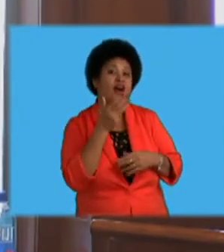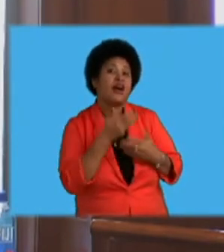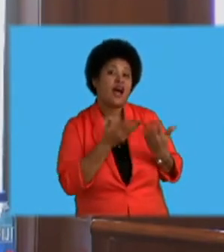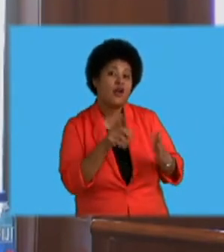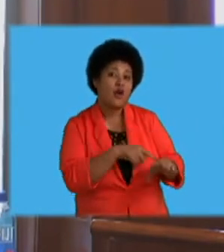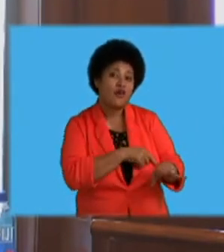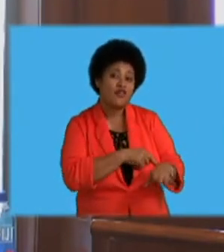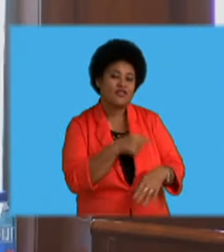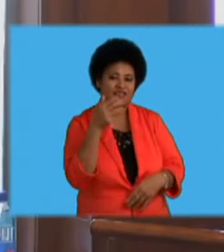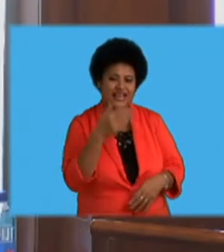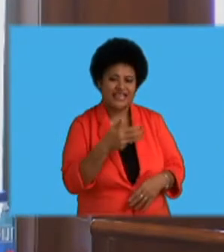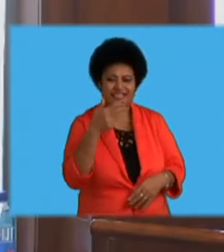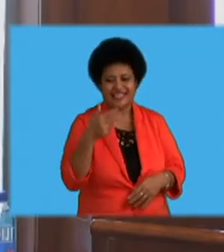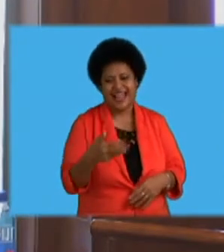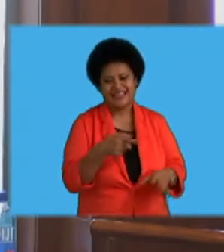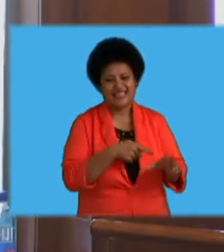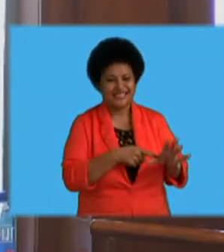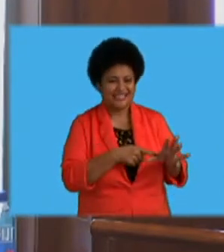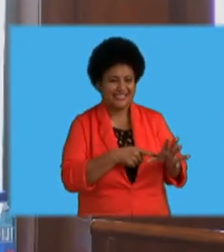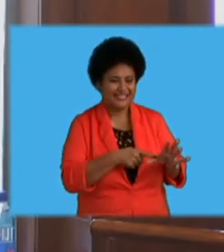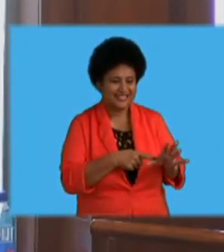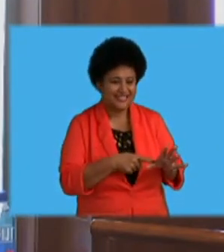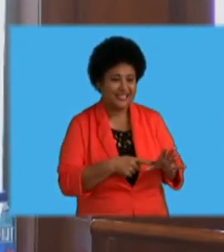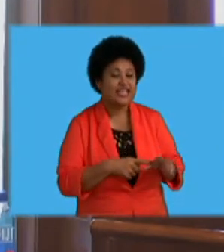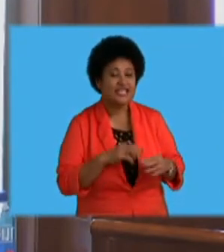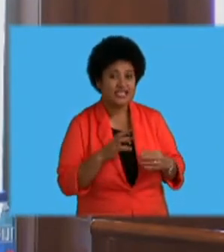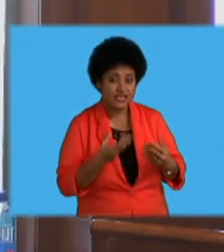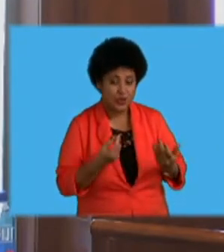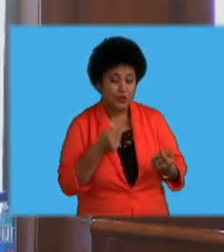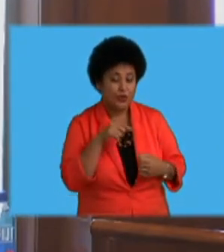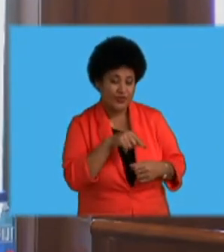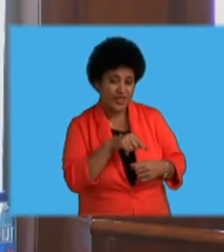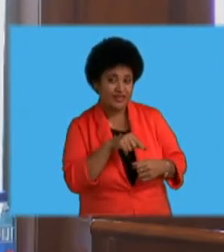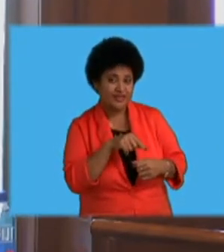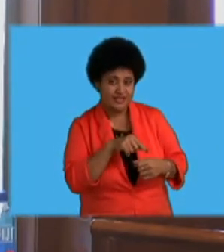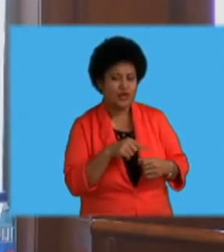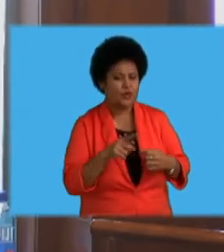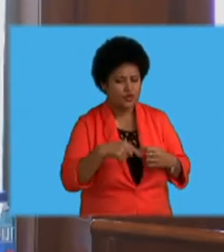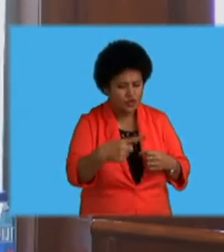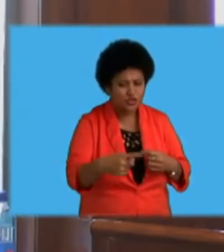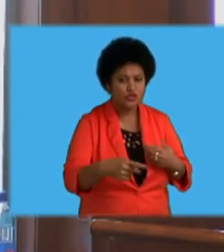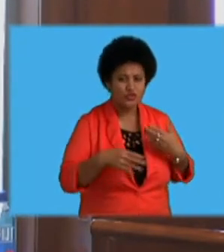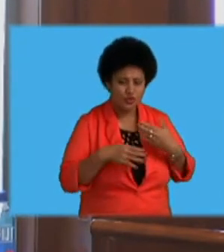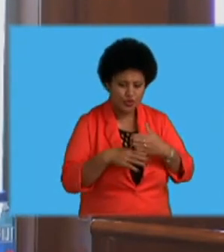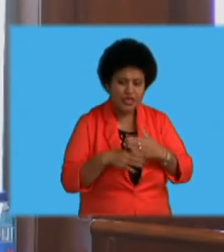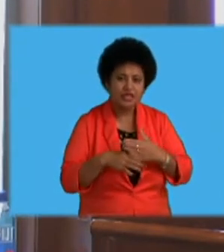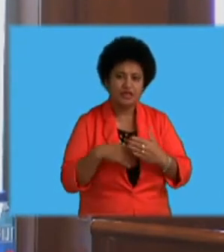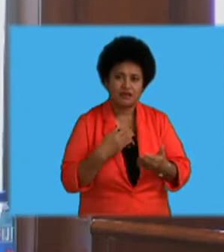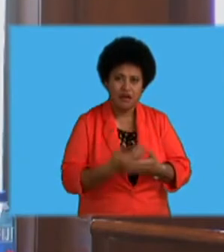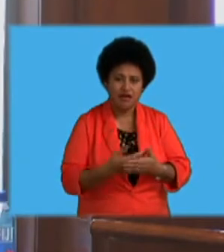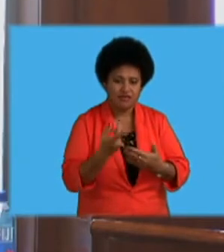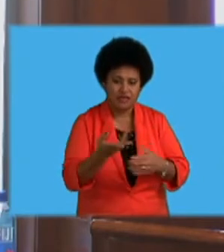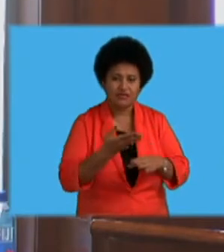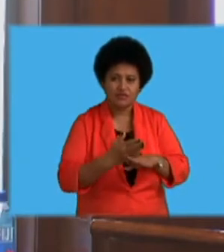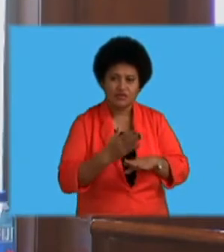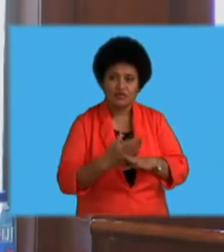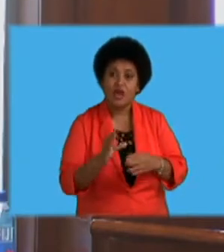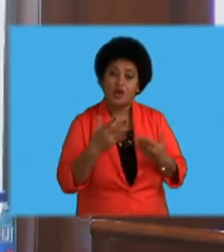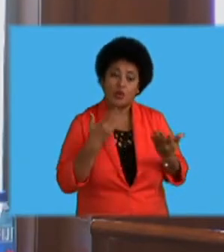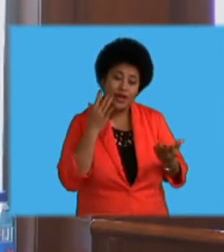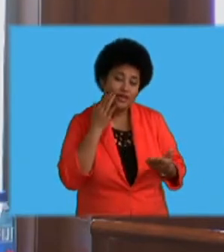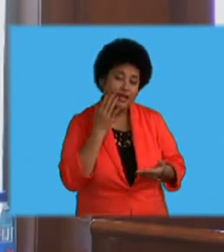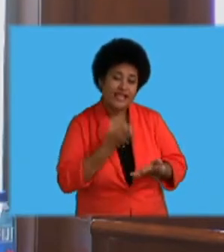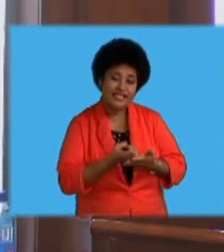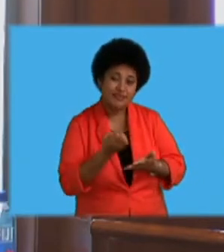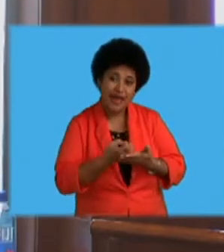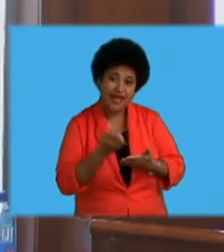years. Now, taking that into account, Honourable Deputy Speaker, we will continue to pursue the renewal of all expired leases with the